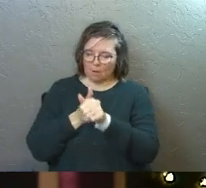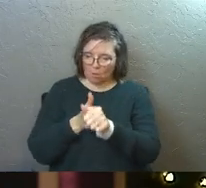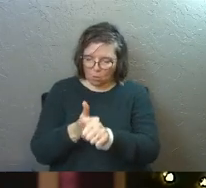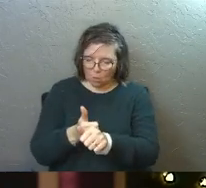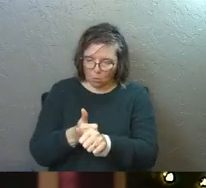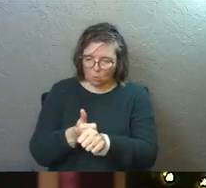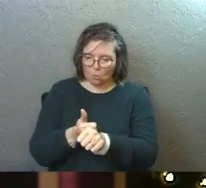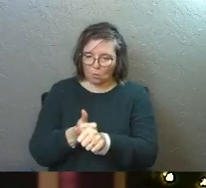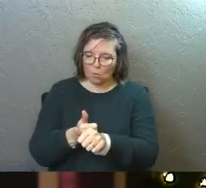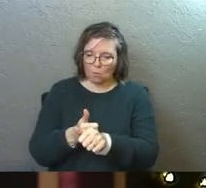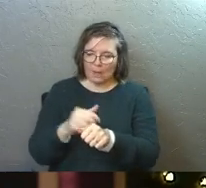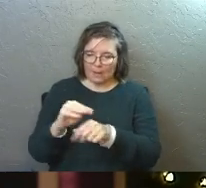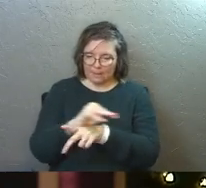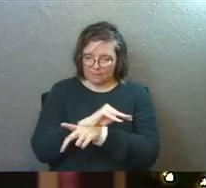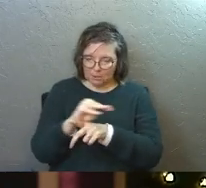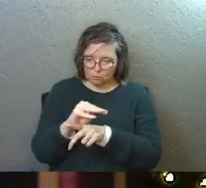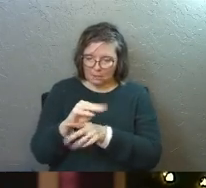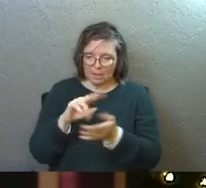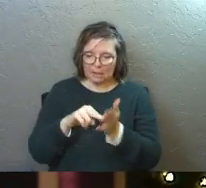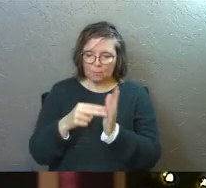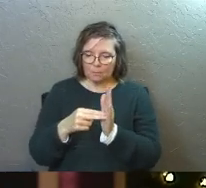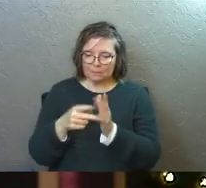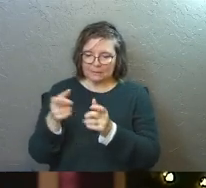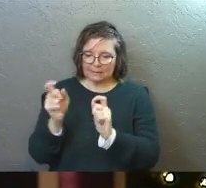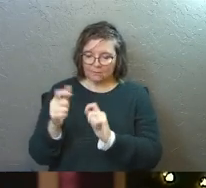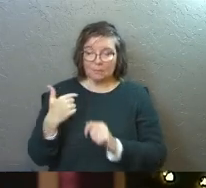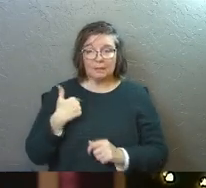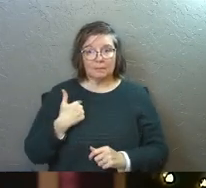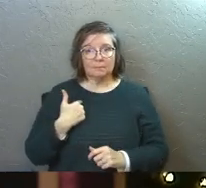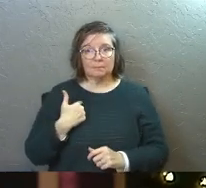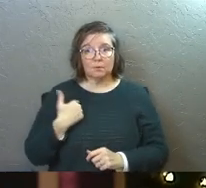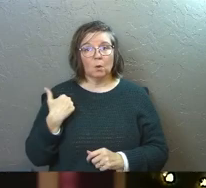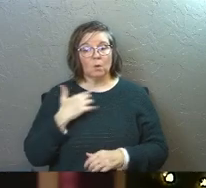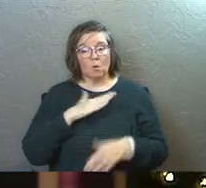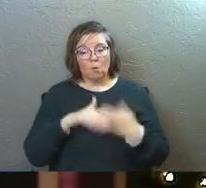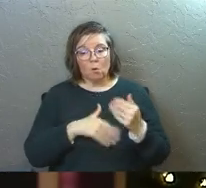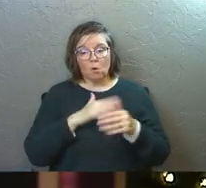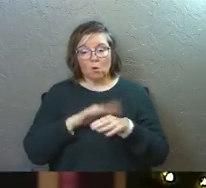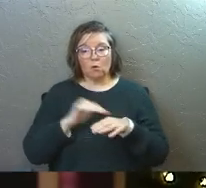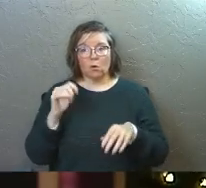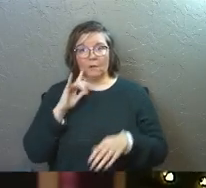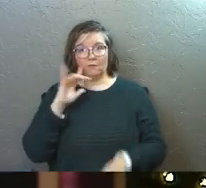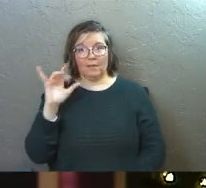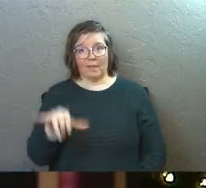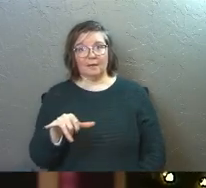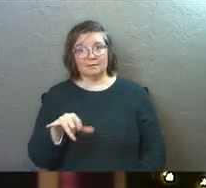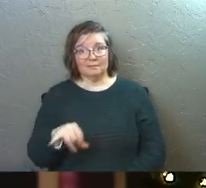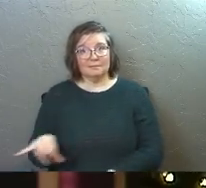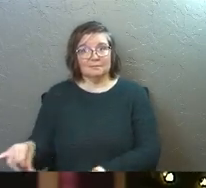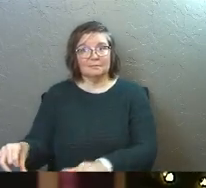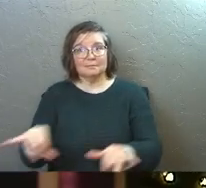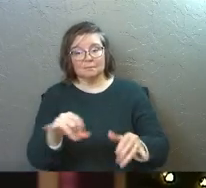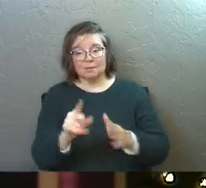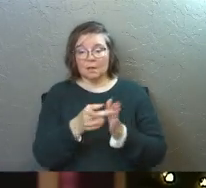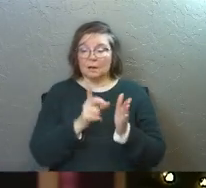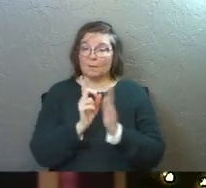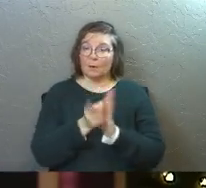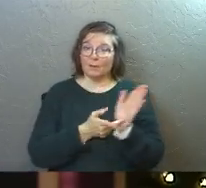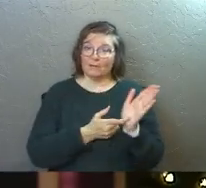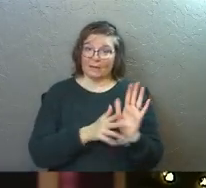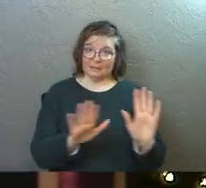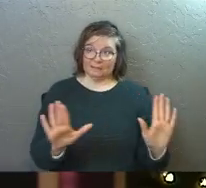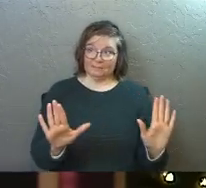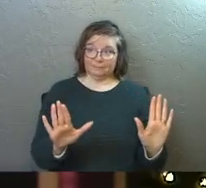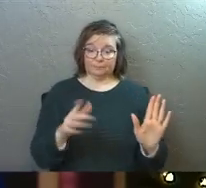out the ministry and the purpose that God has called me to. We are all called to that. Moment of honesty, okay?